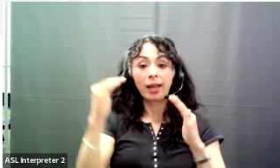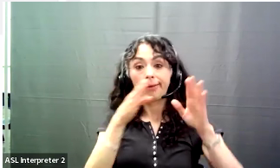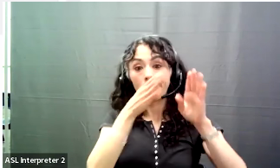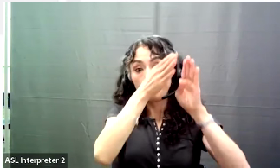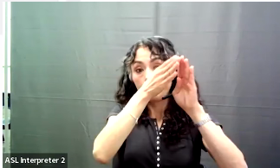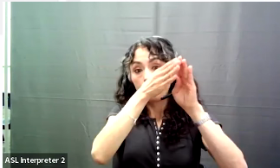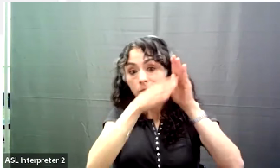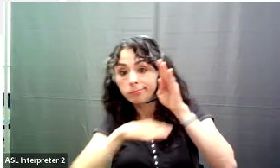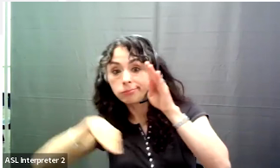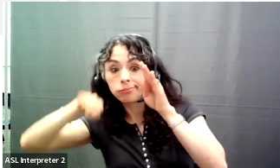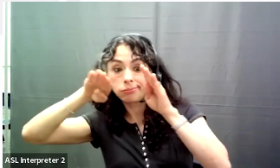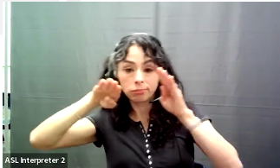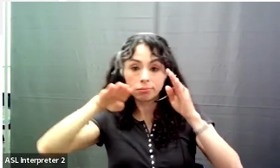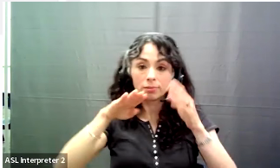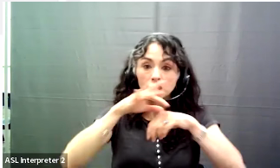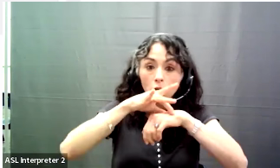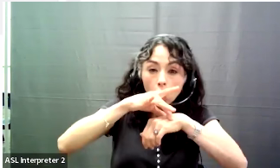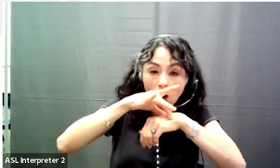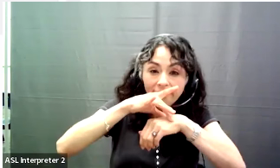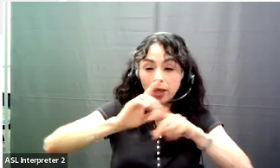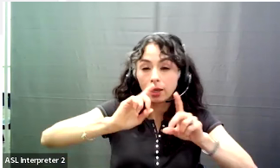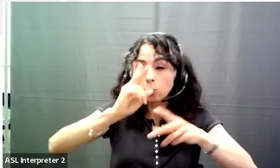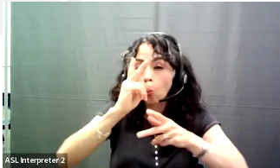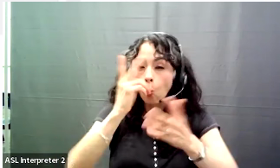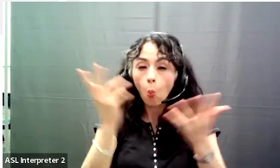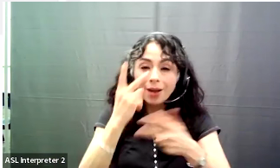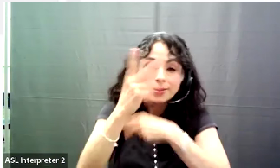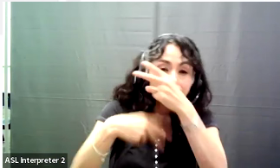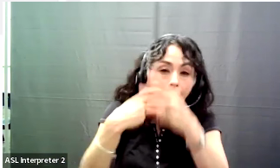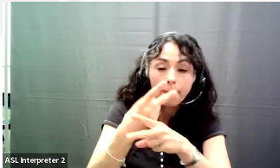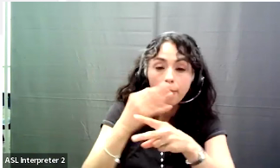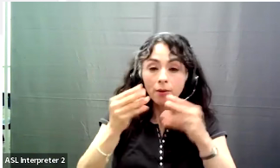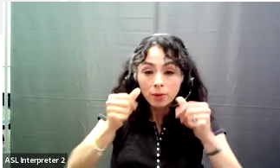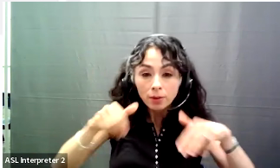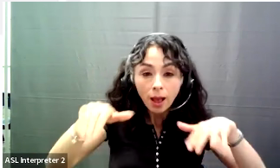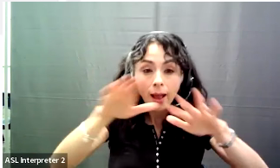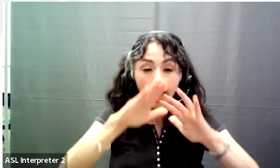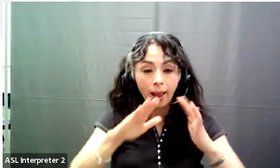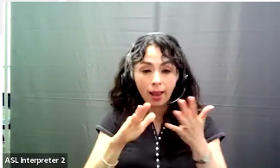of soil, uh, the different temperatures,